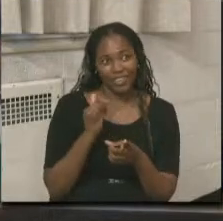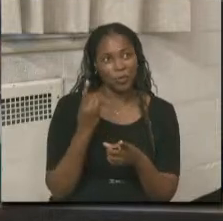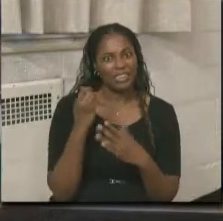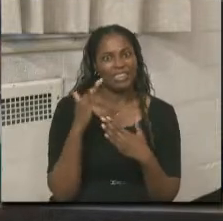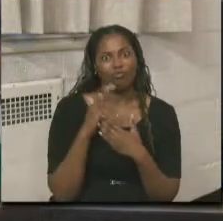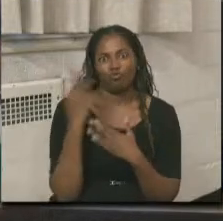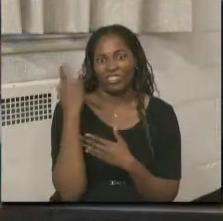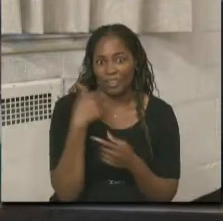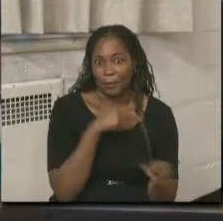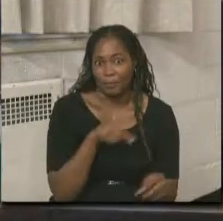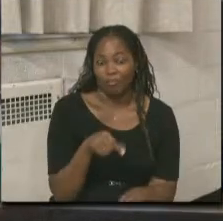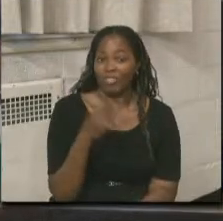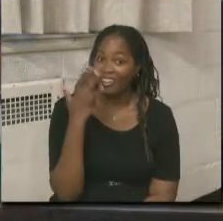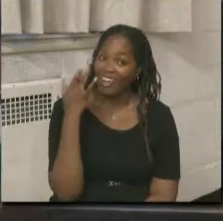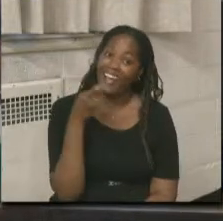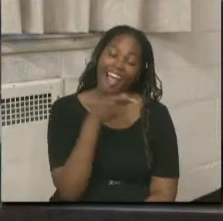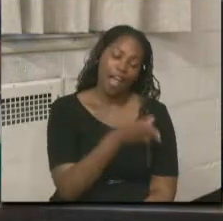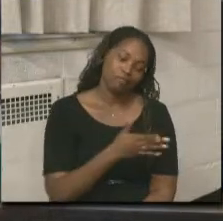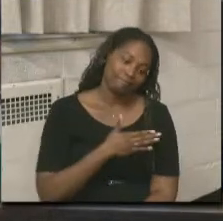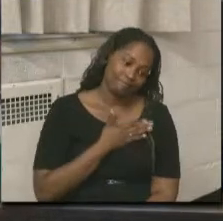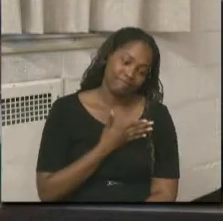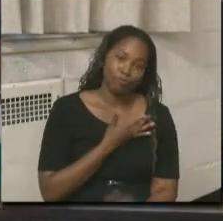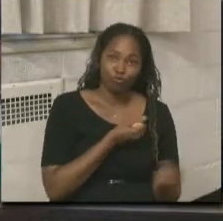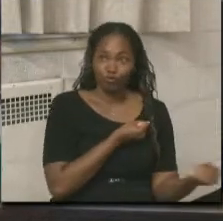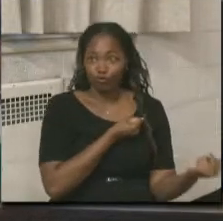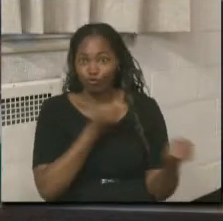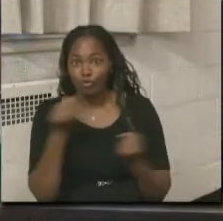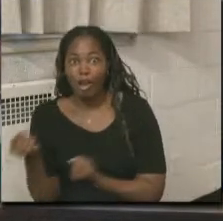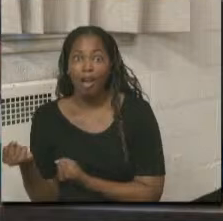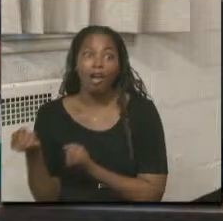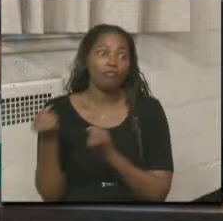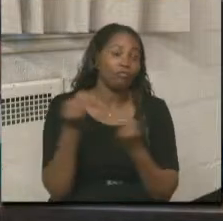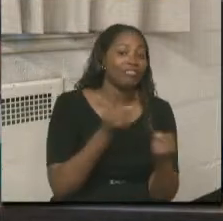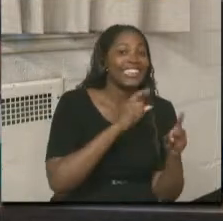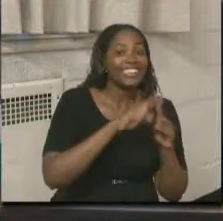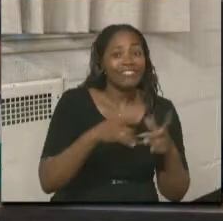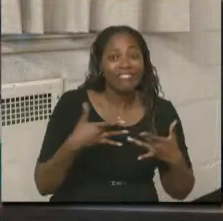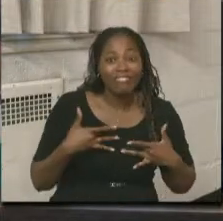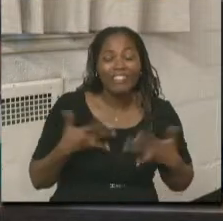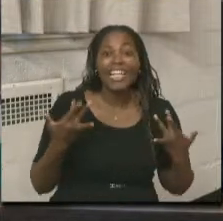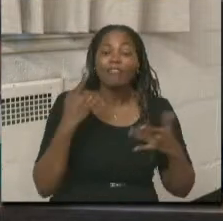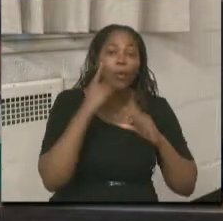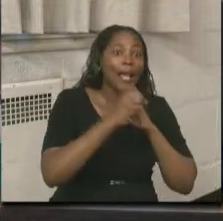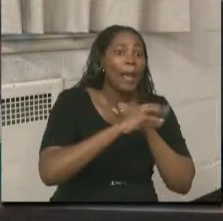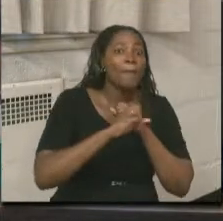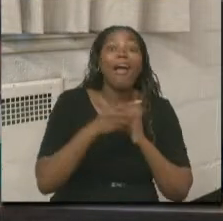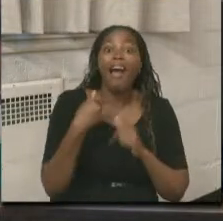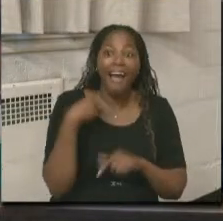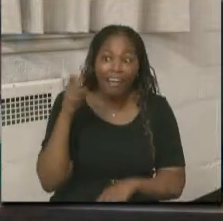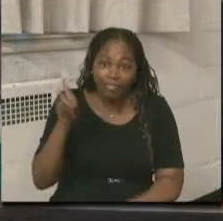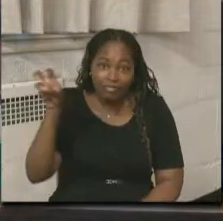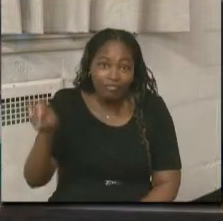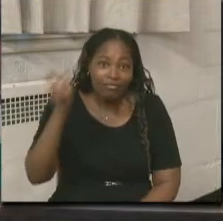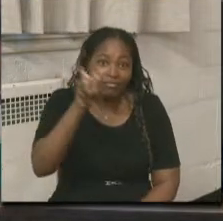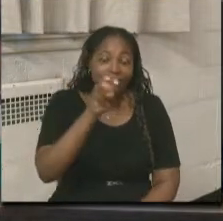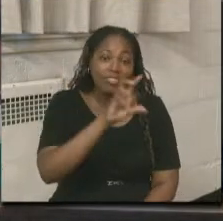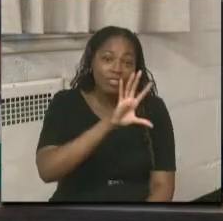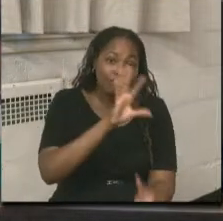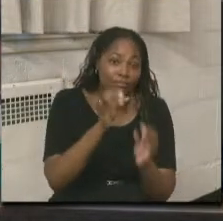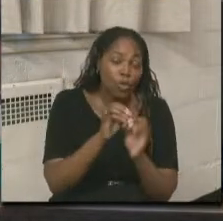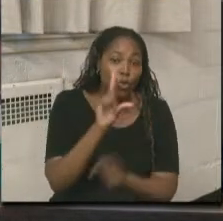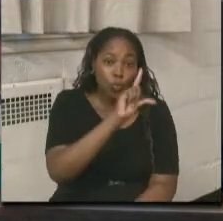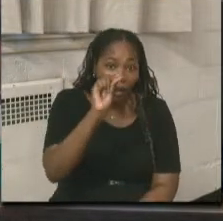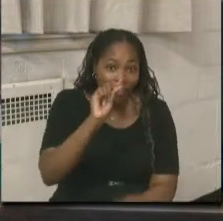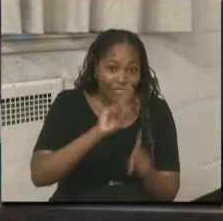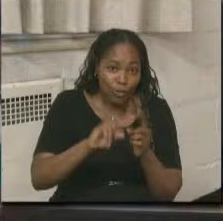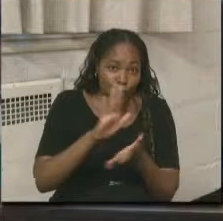drove me to all of my different campaigning events, and I mean, I had to go to school. I visited over 20 schools in my time as student member of the